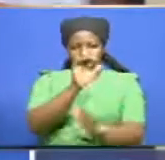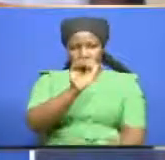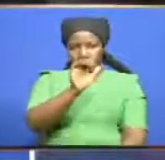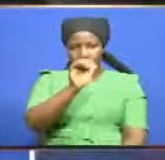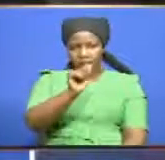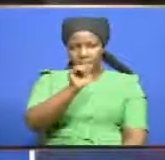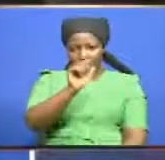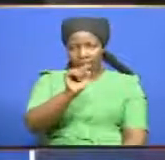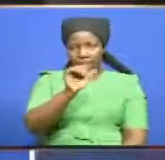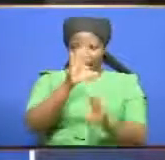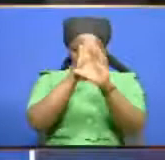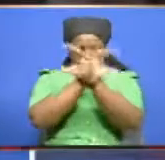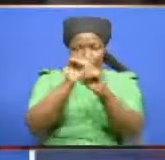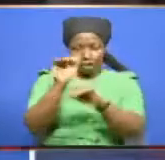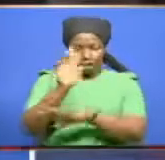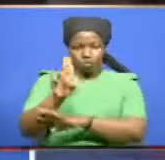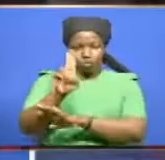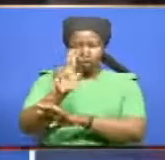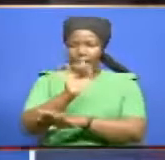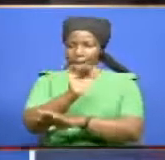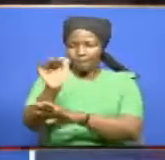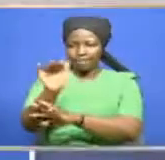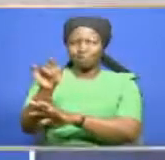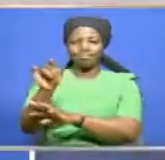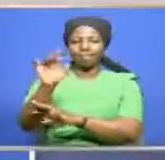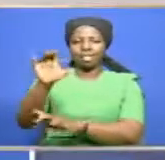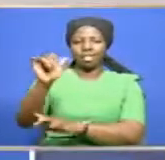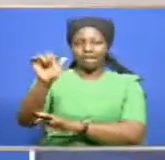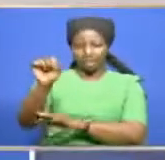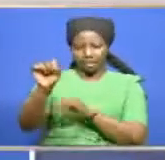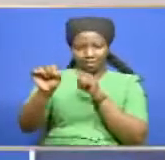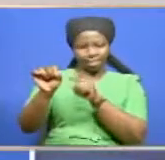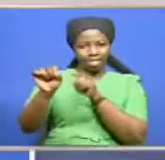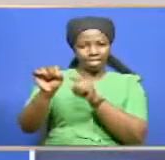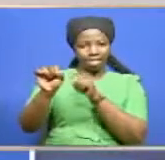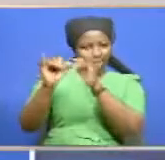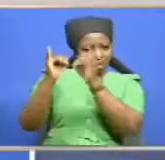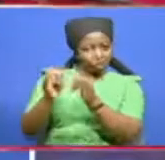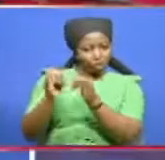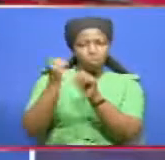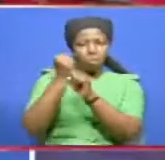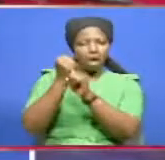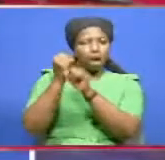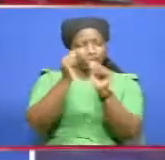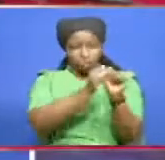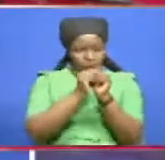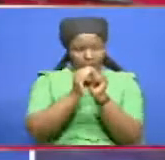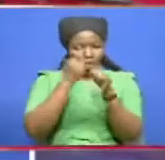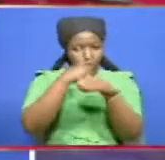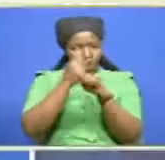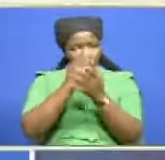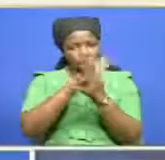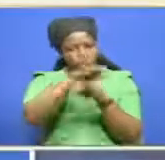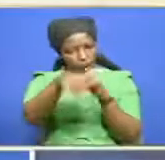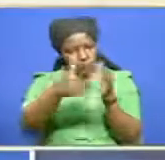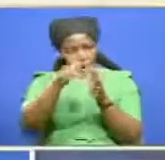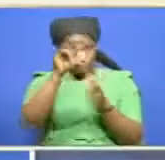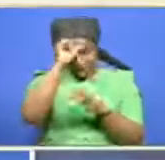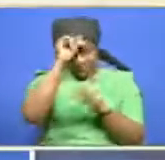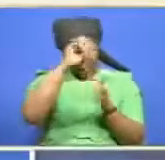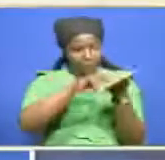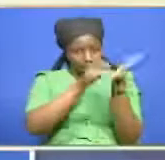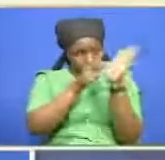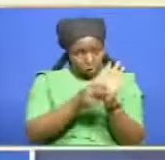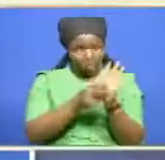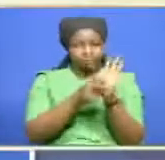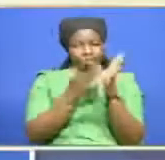has called on the newly appointed Chief Administrative Secretaries to work together to ensure all government projects are completed. We have a big